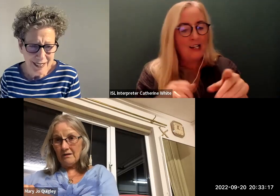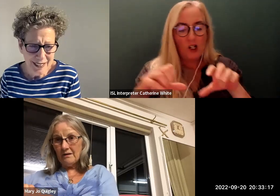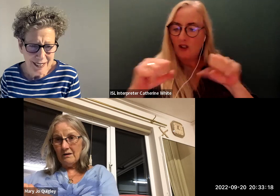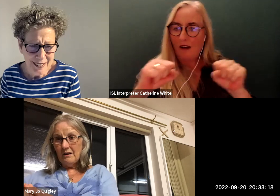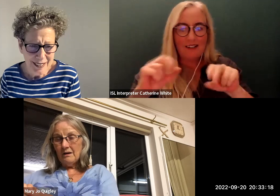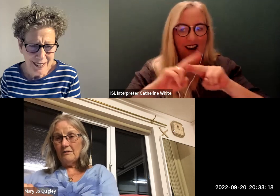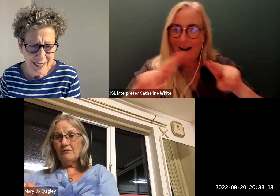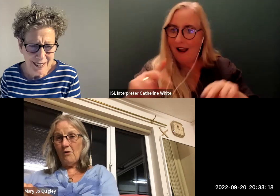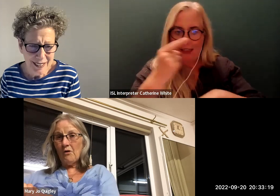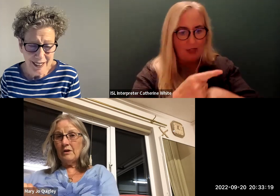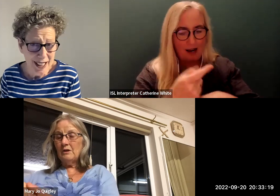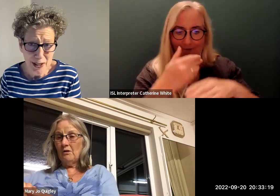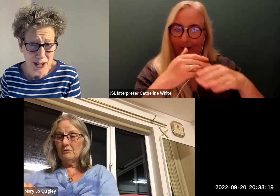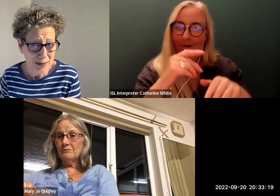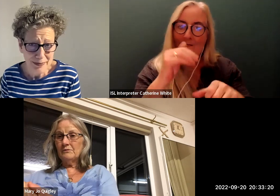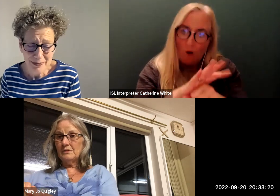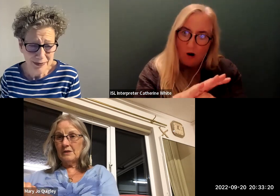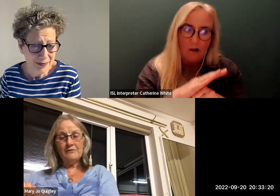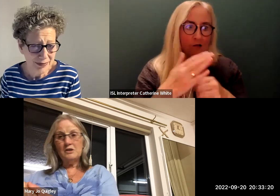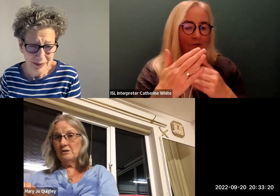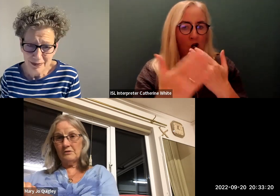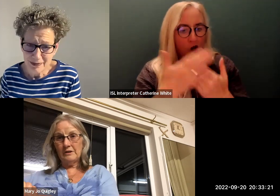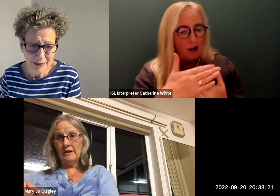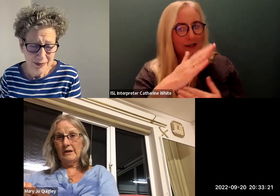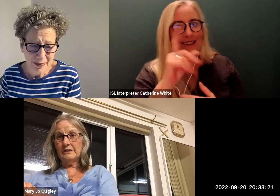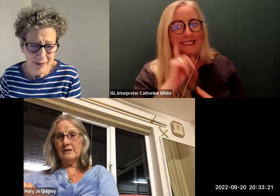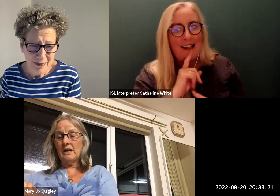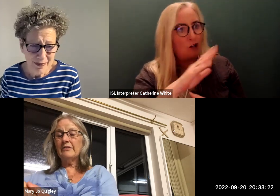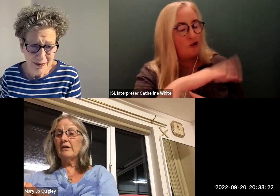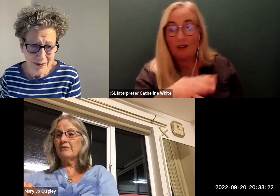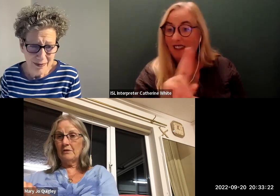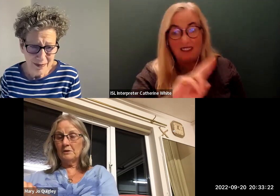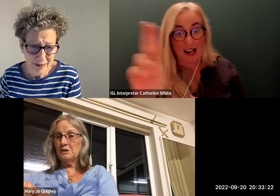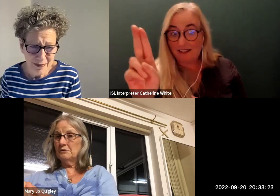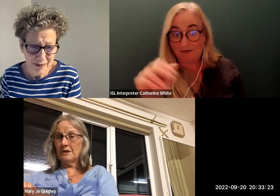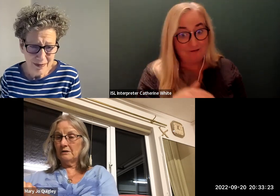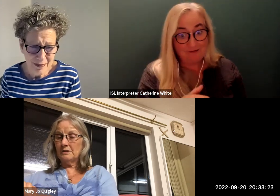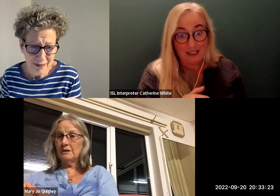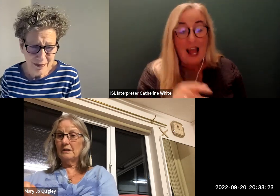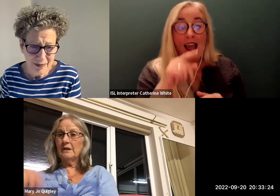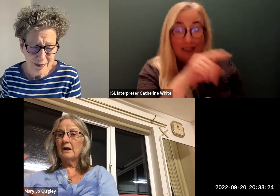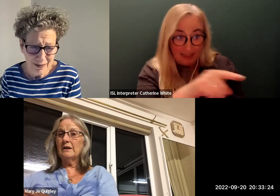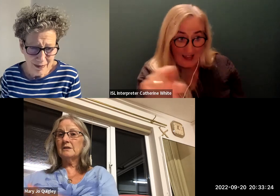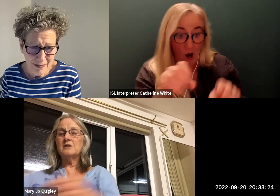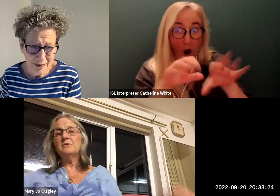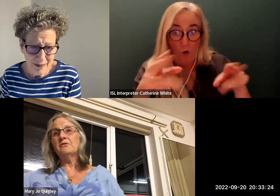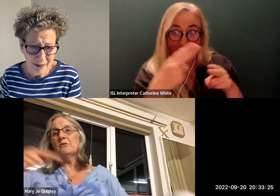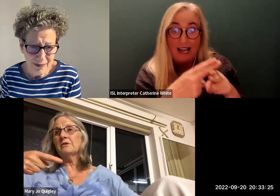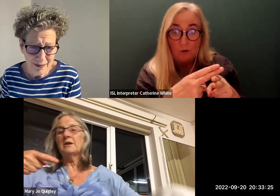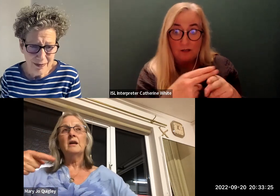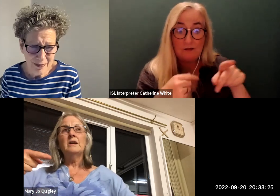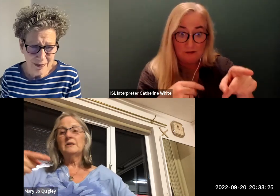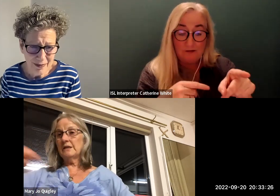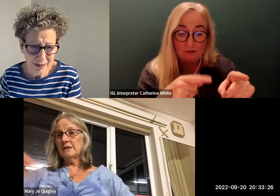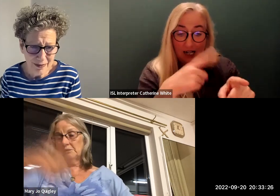there for young deaf children, and they're very much losing out. Like I had said to you before,